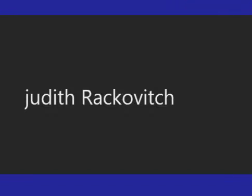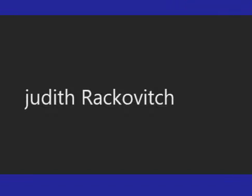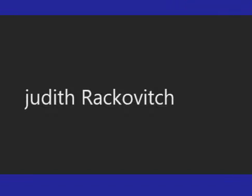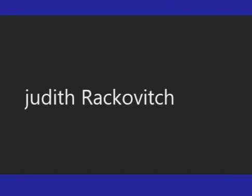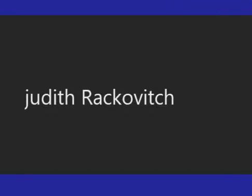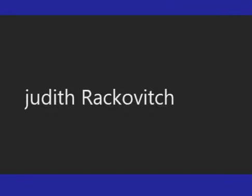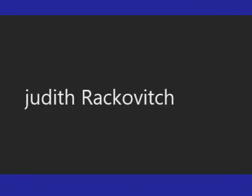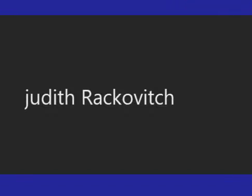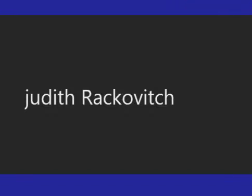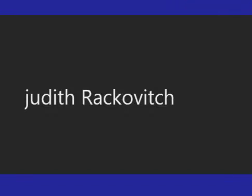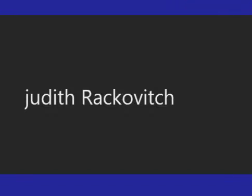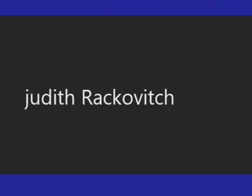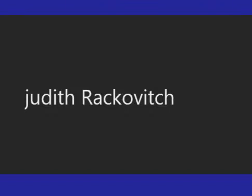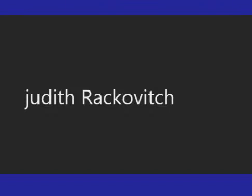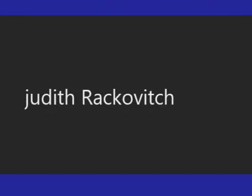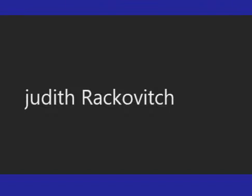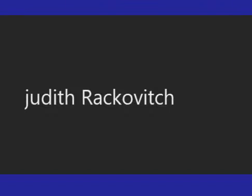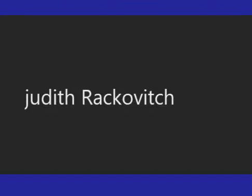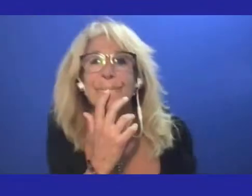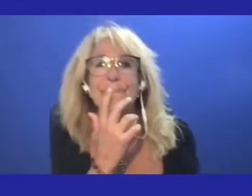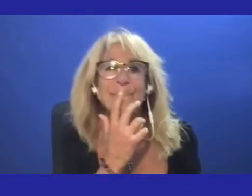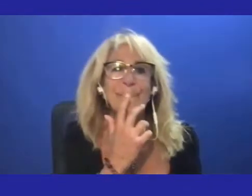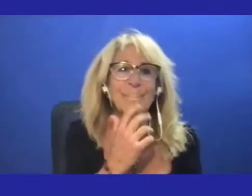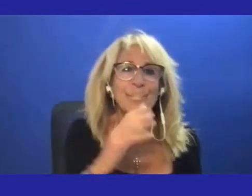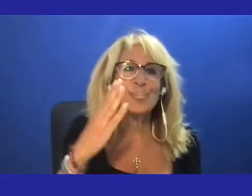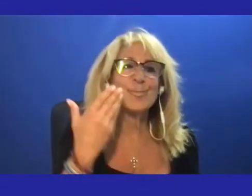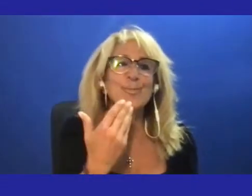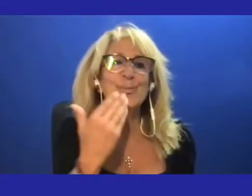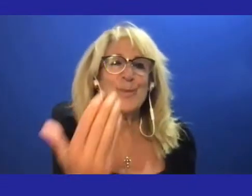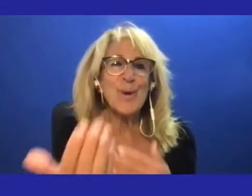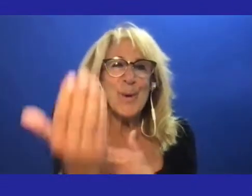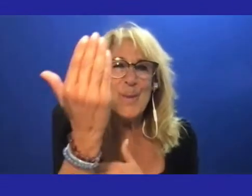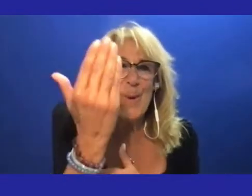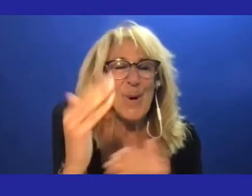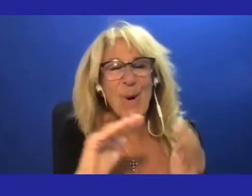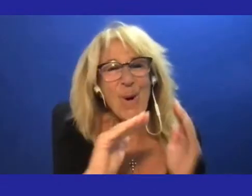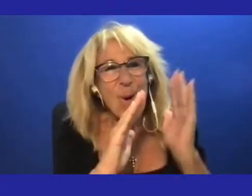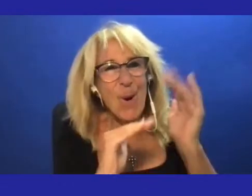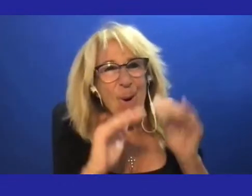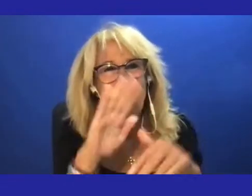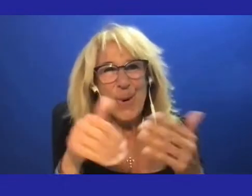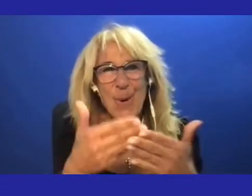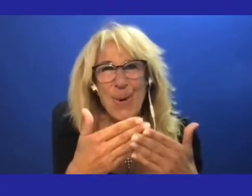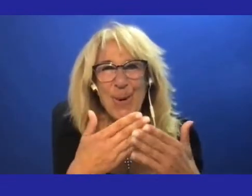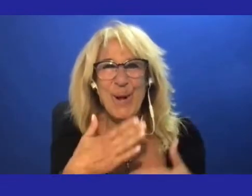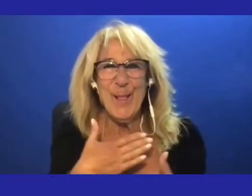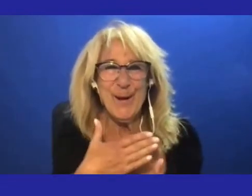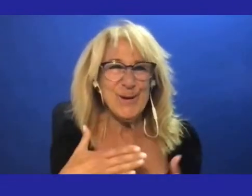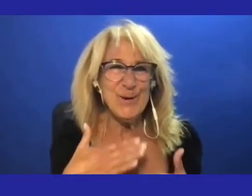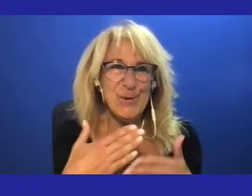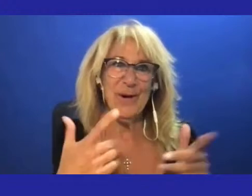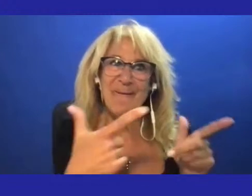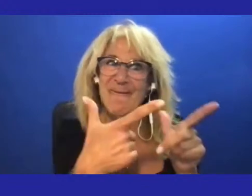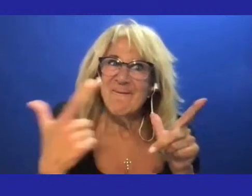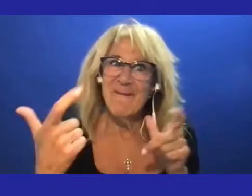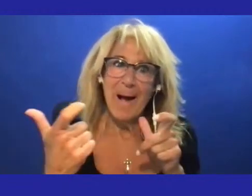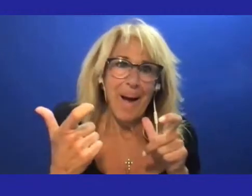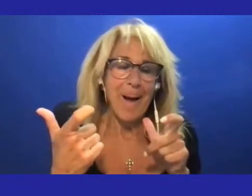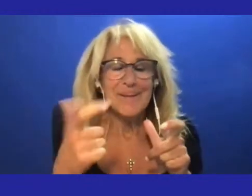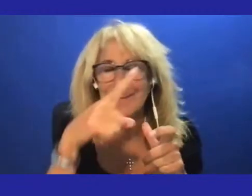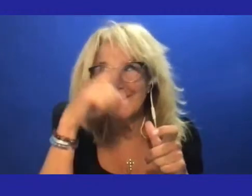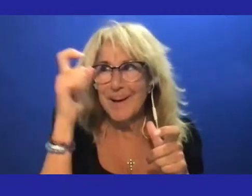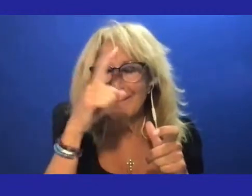hopefully, you all enjoyed because it went by real fast. Welcome to our